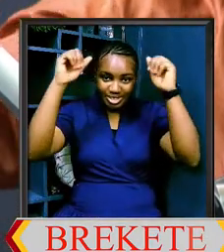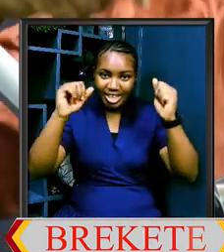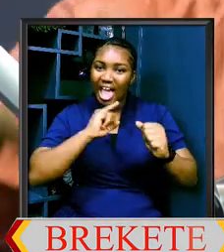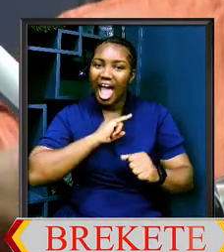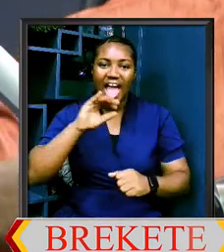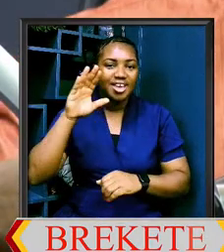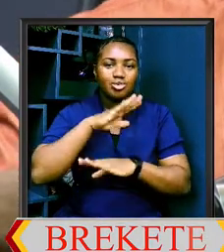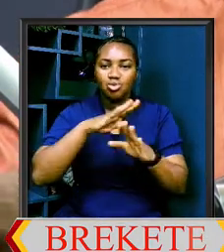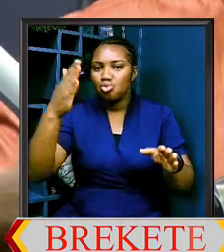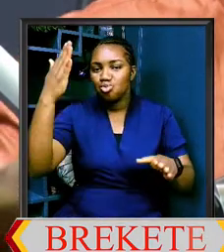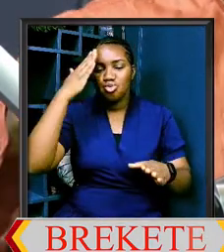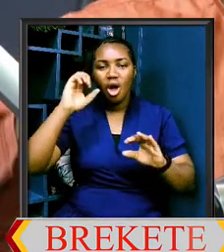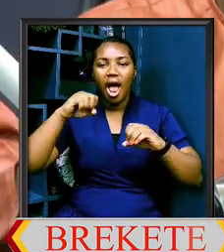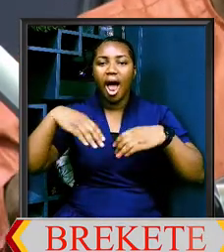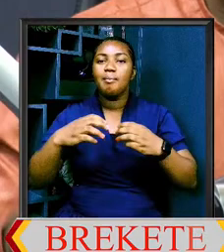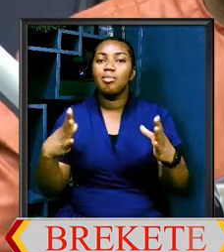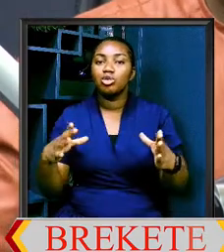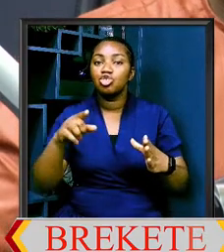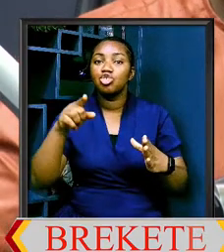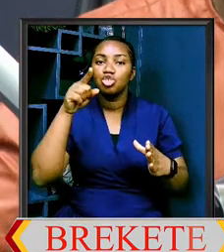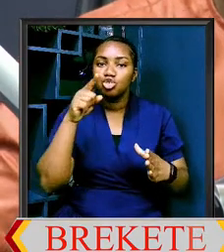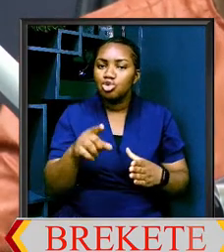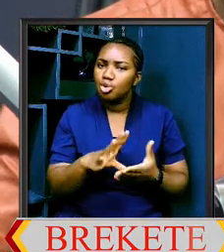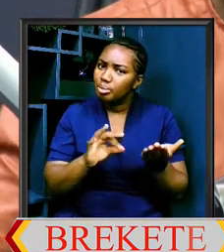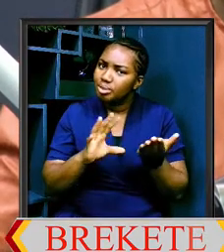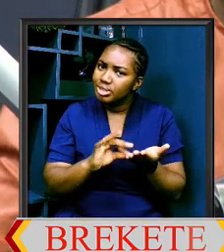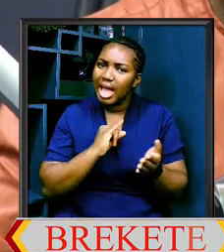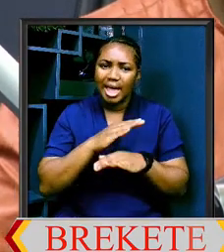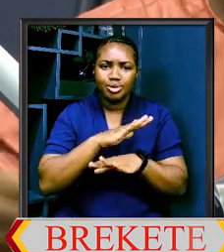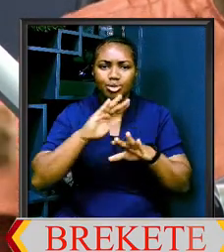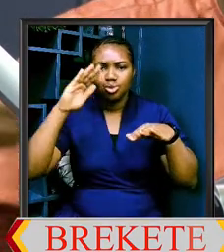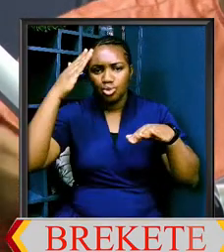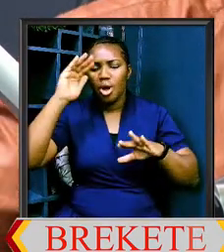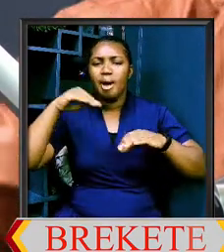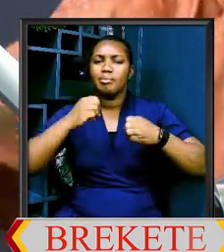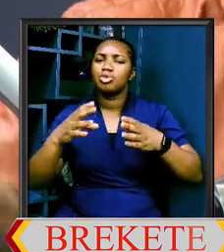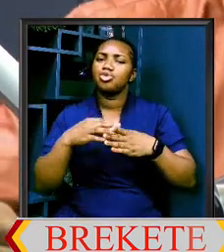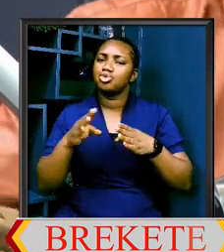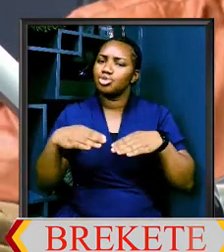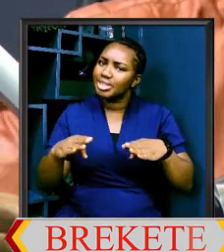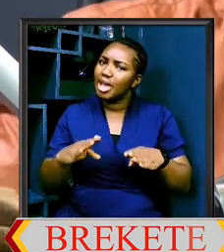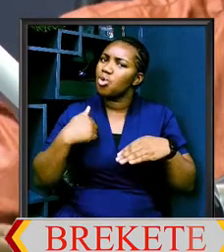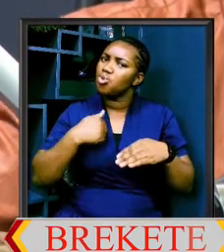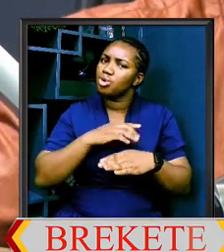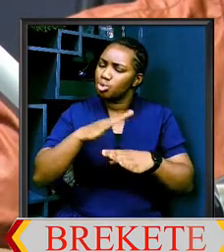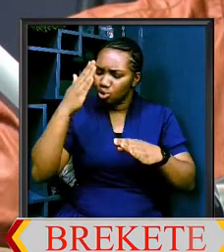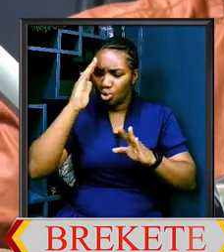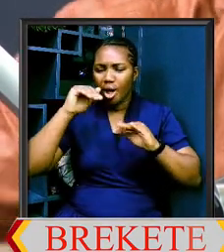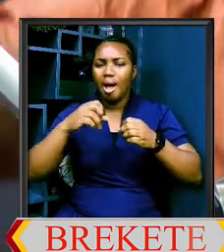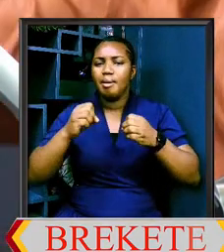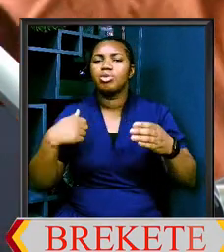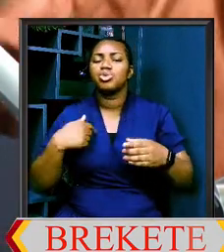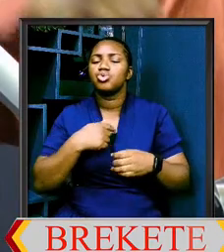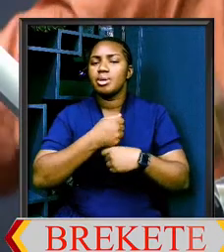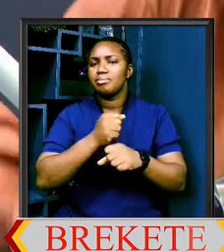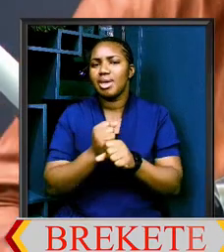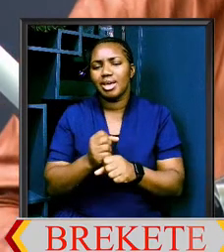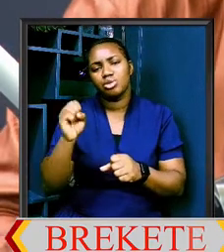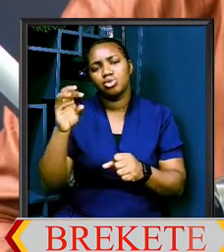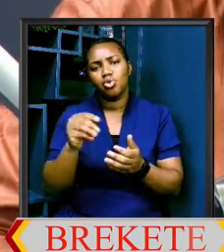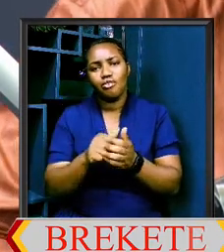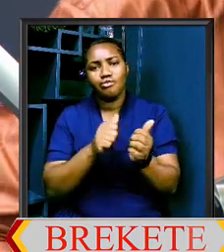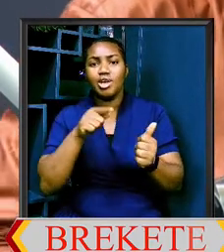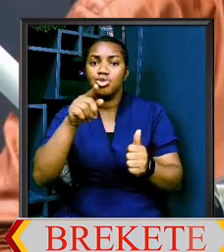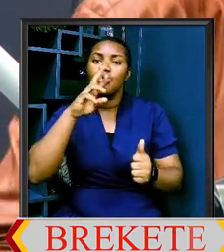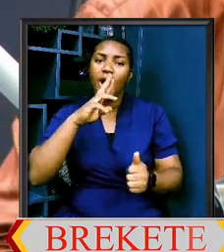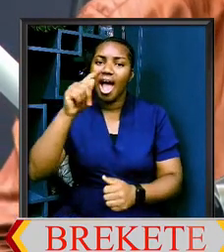I don't know how much you did print them. I don't know how much you did sell them. I don't know how much we don't make so far. Now you be